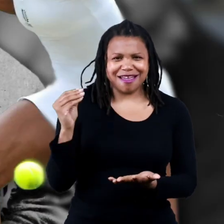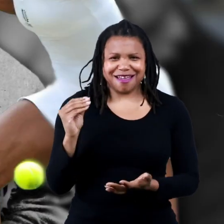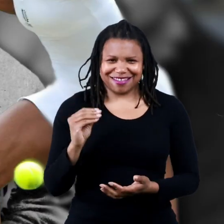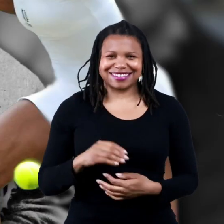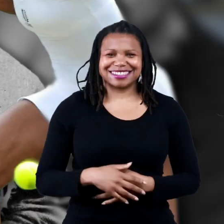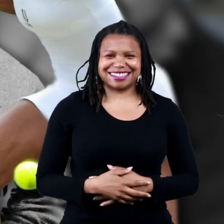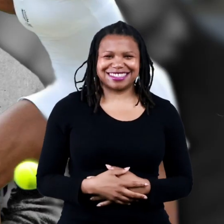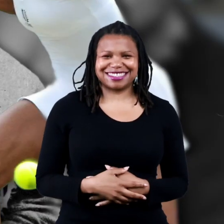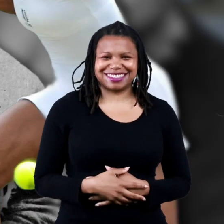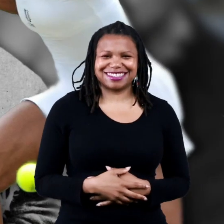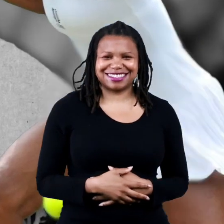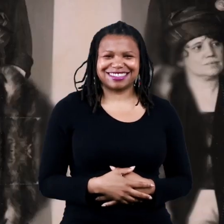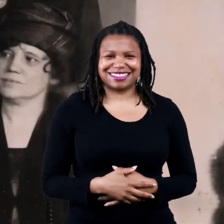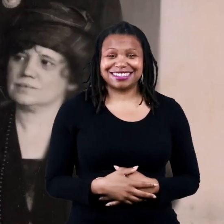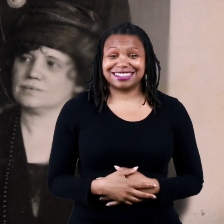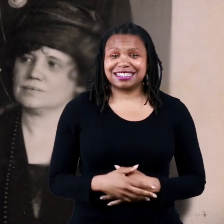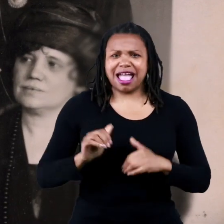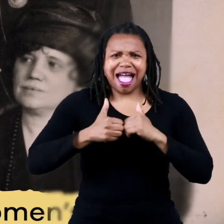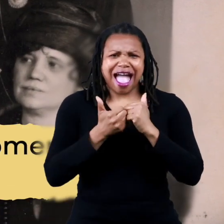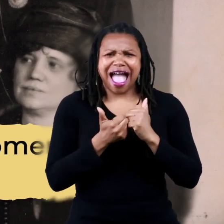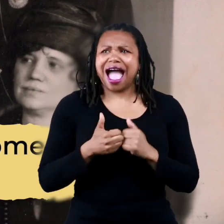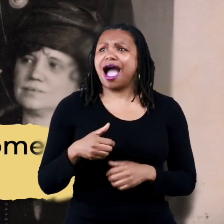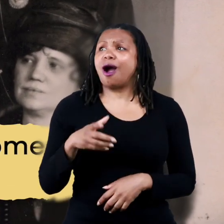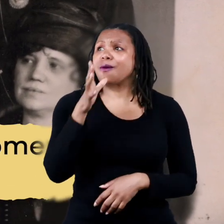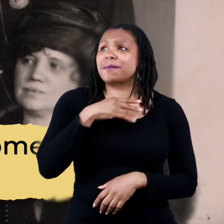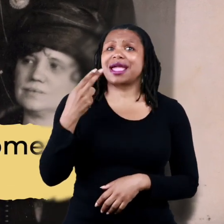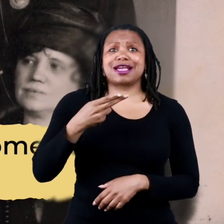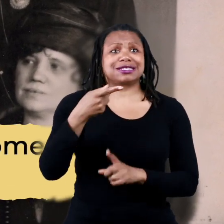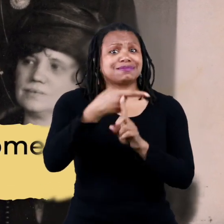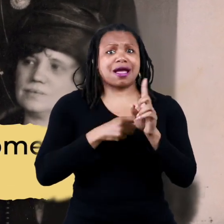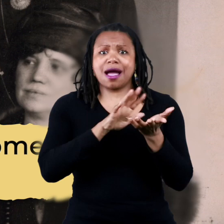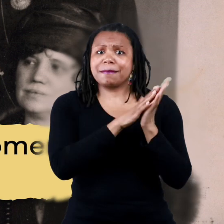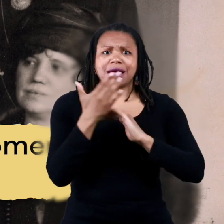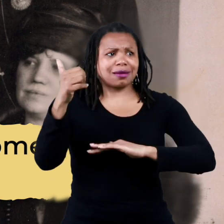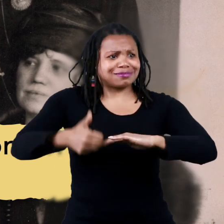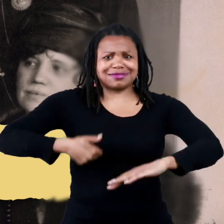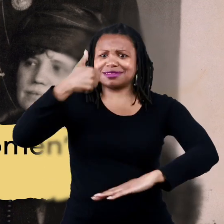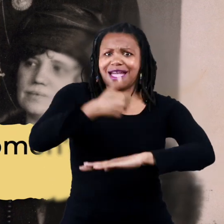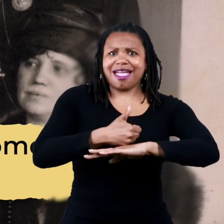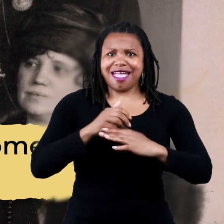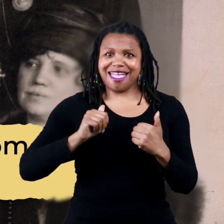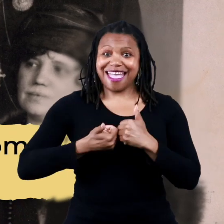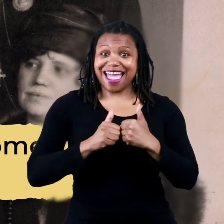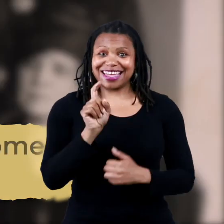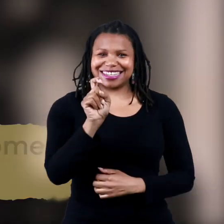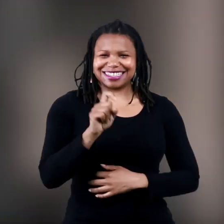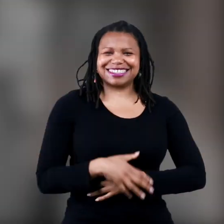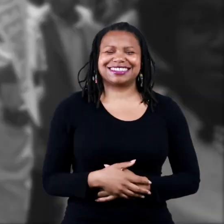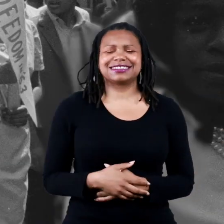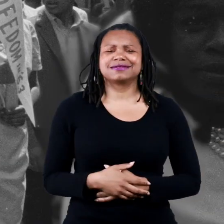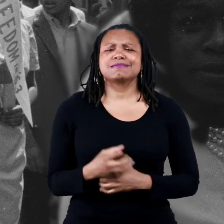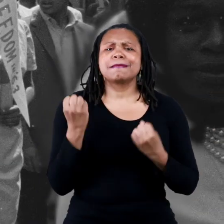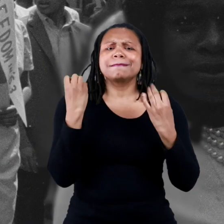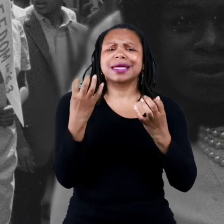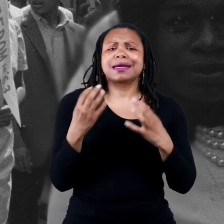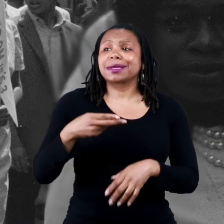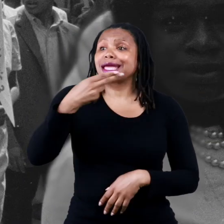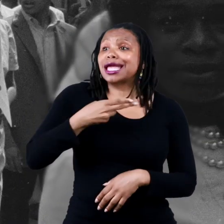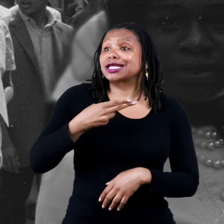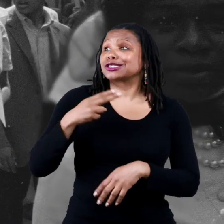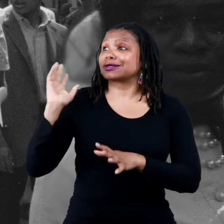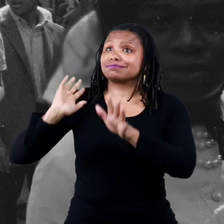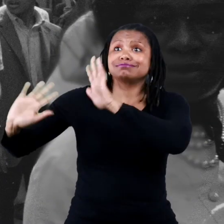but throughout history. So, how did the celebration of Women's History Month start? Like